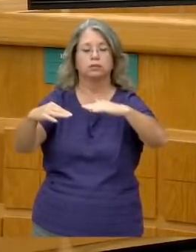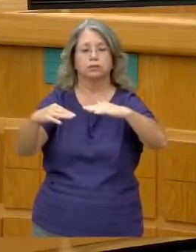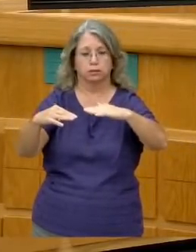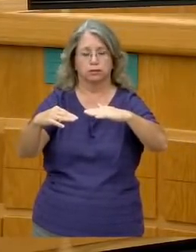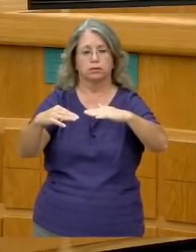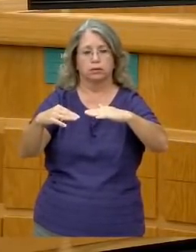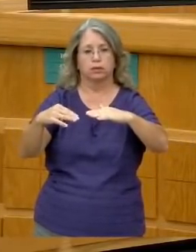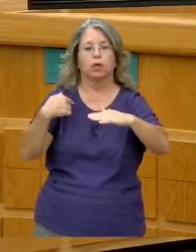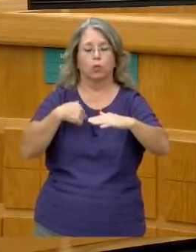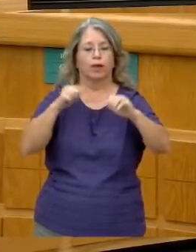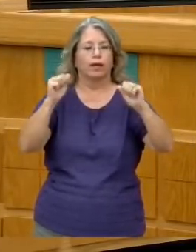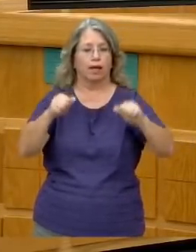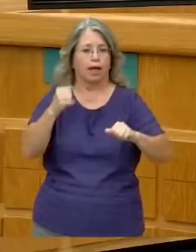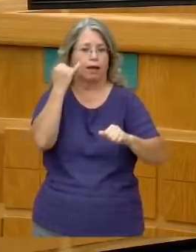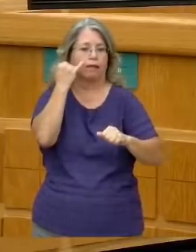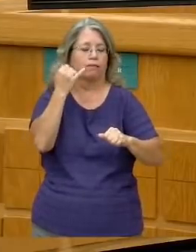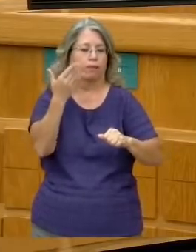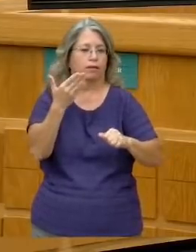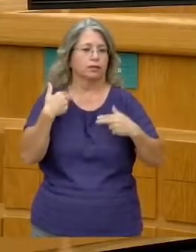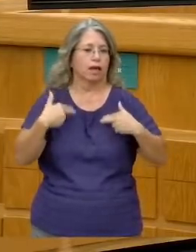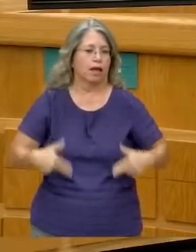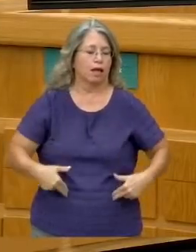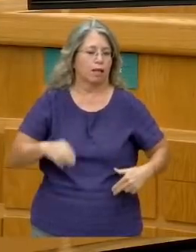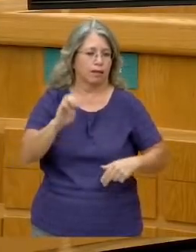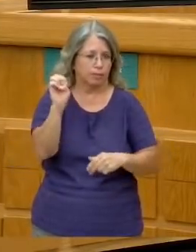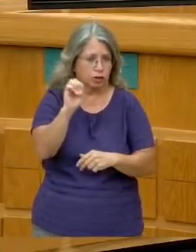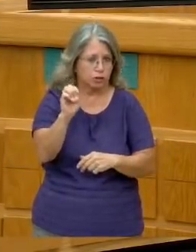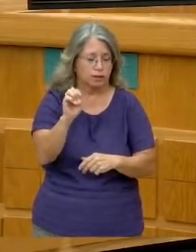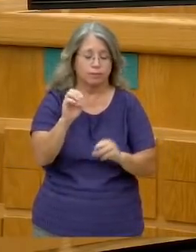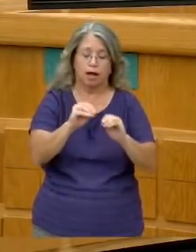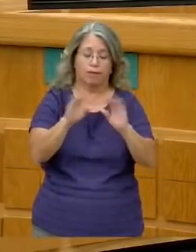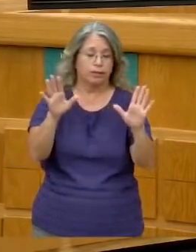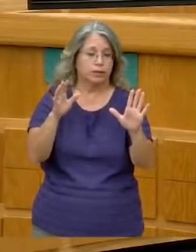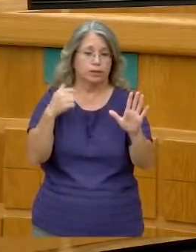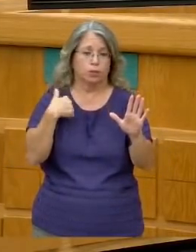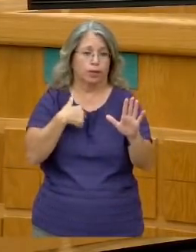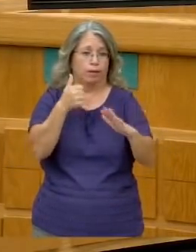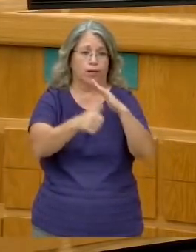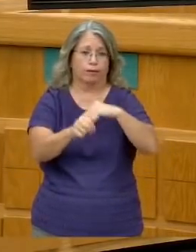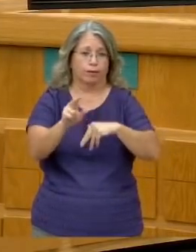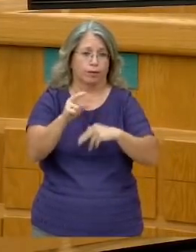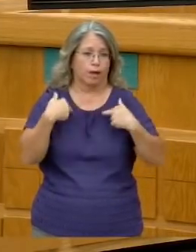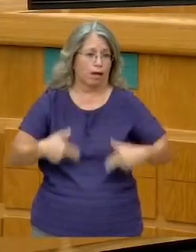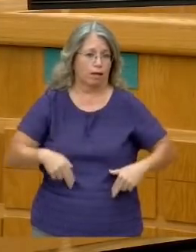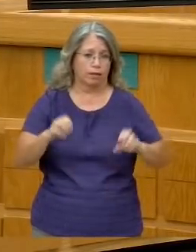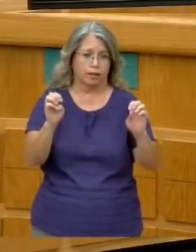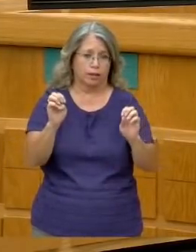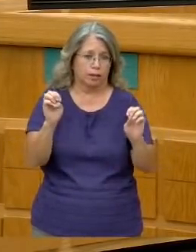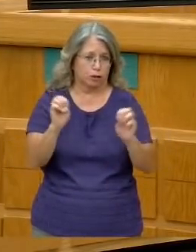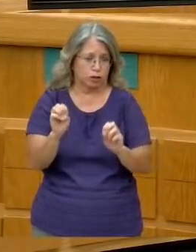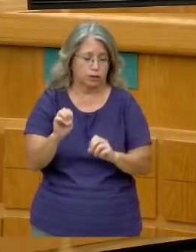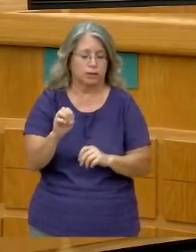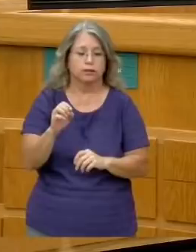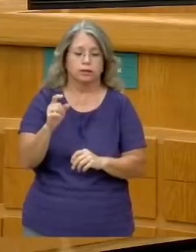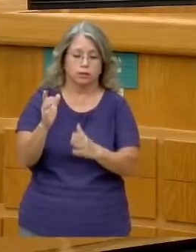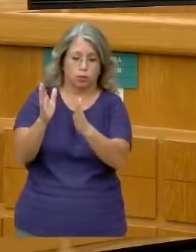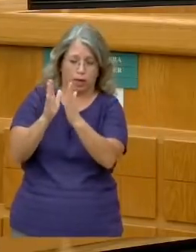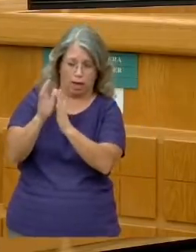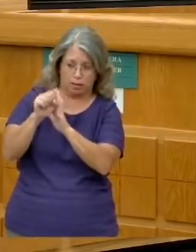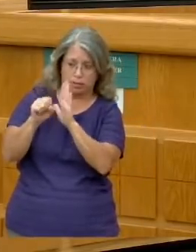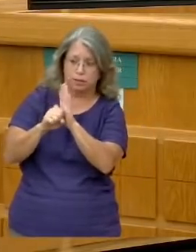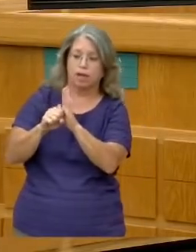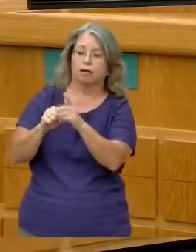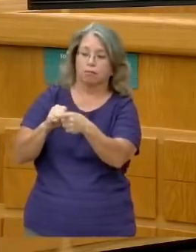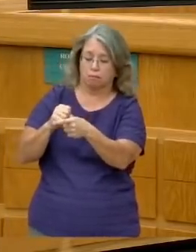there's a health emergency. And obviously we're in one, and so we've asked the state, and we've been granted the permission to do